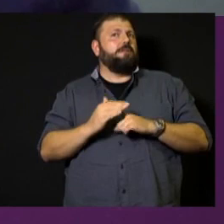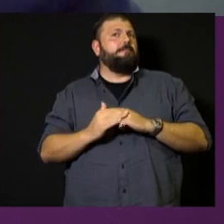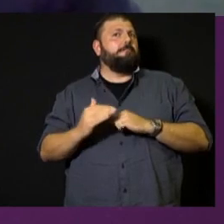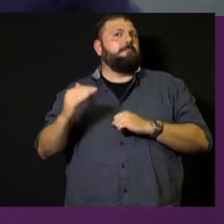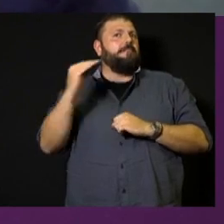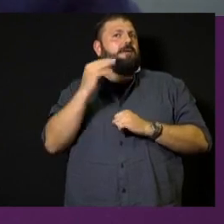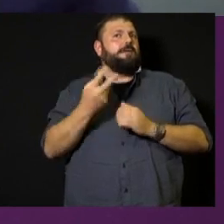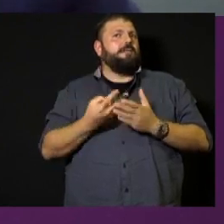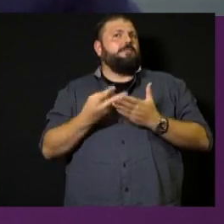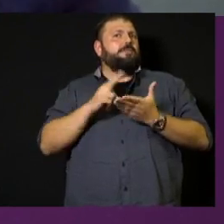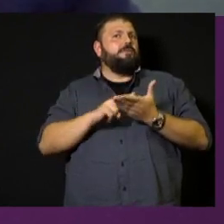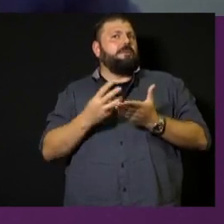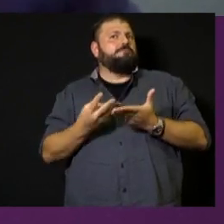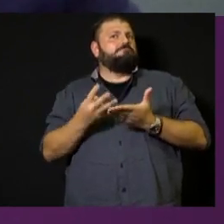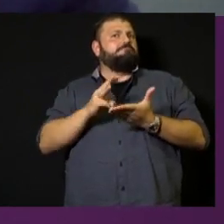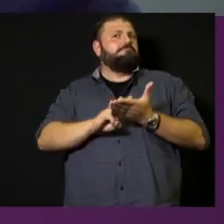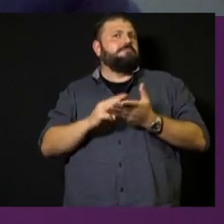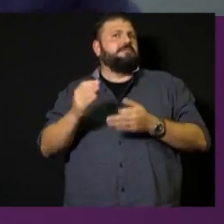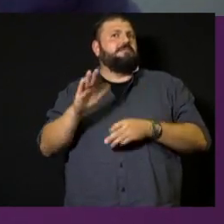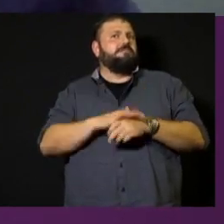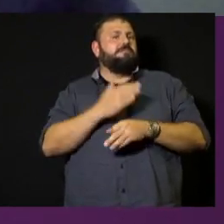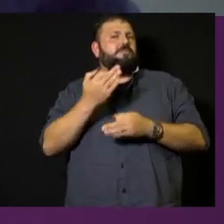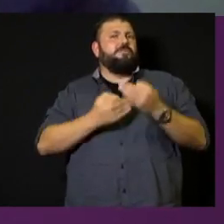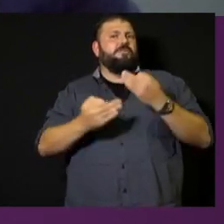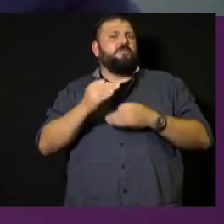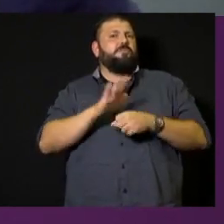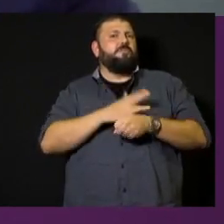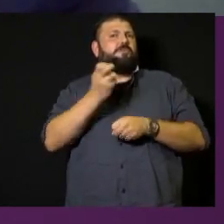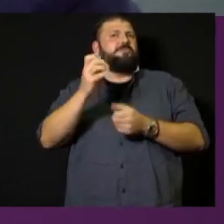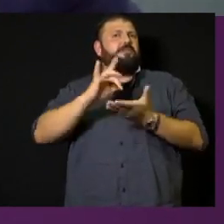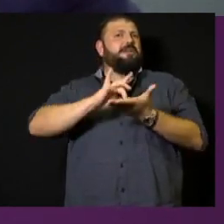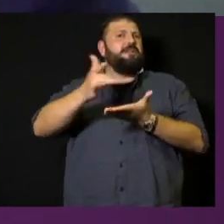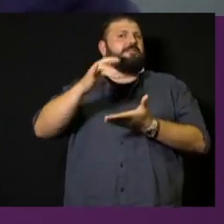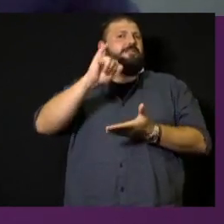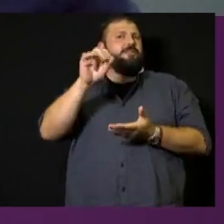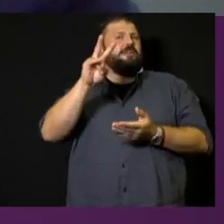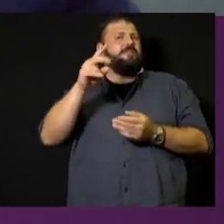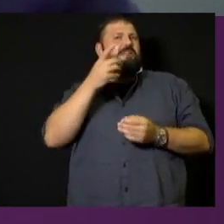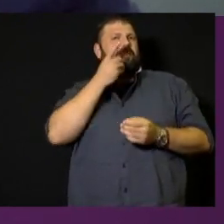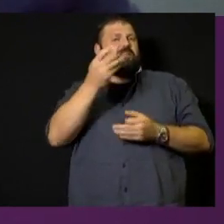So as you can see, our income is 3 times